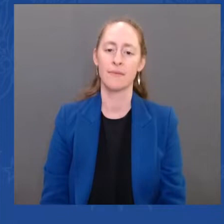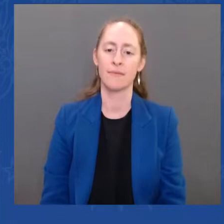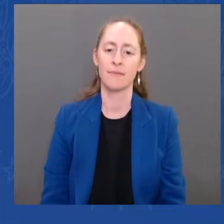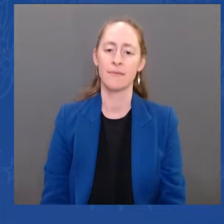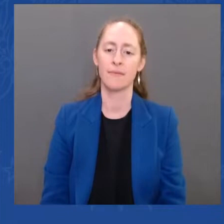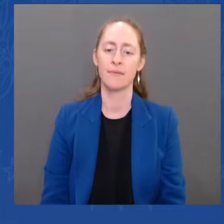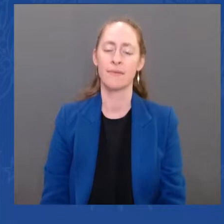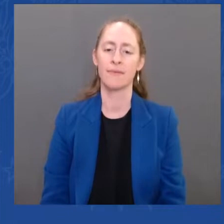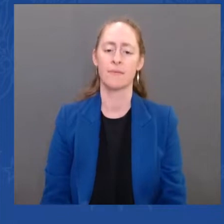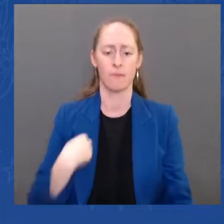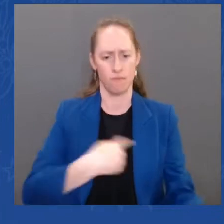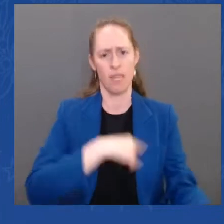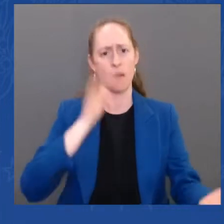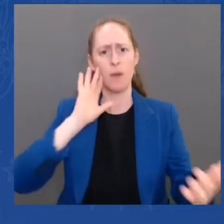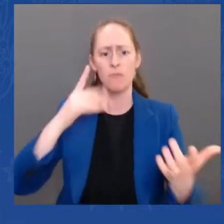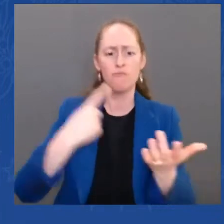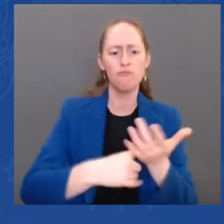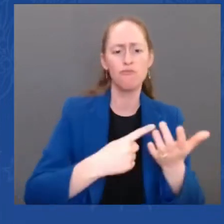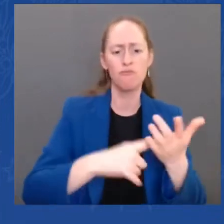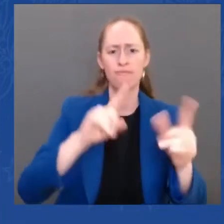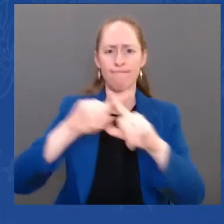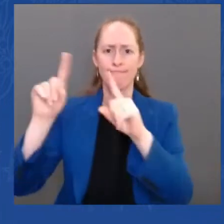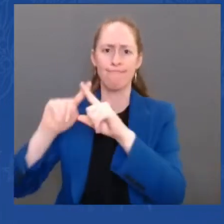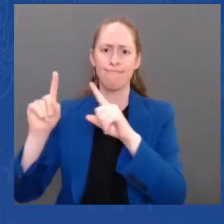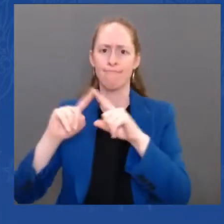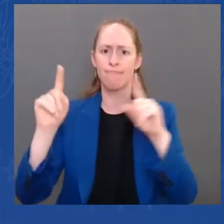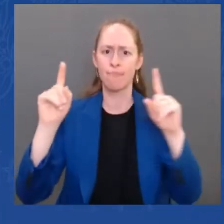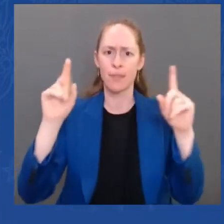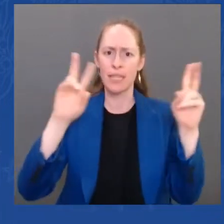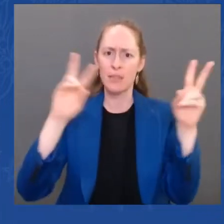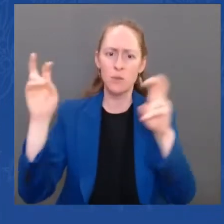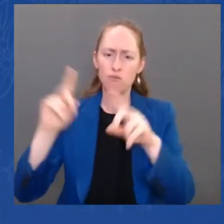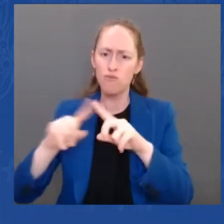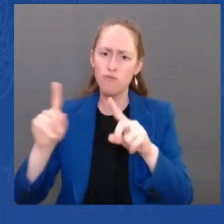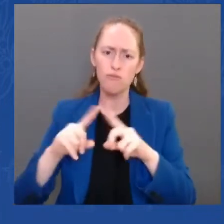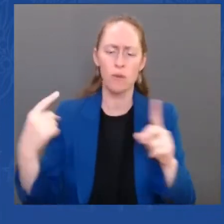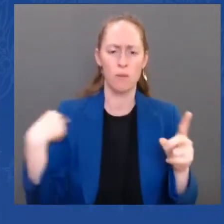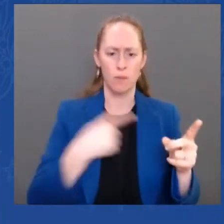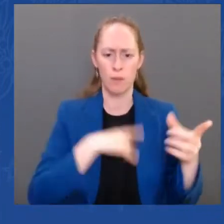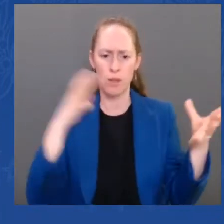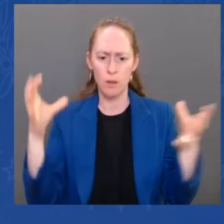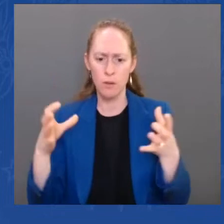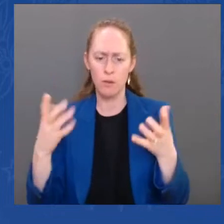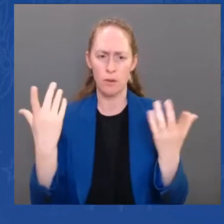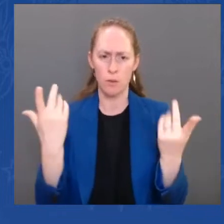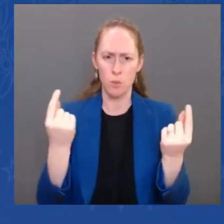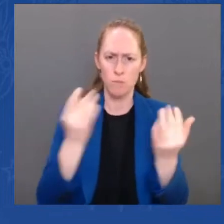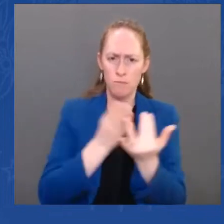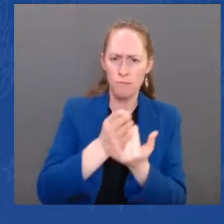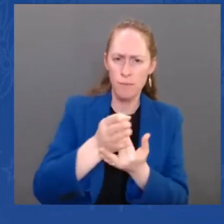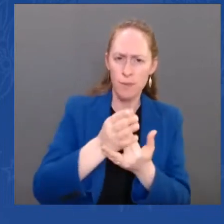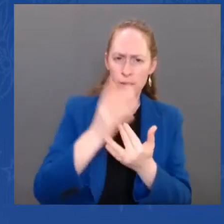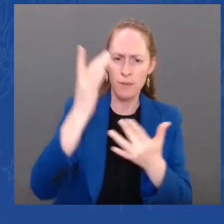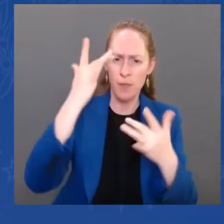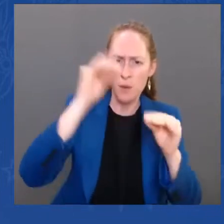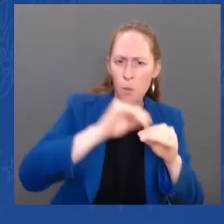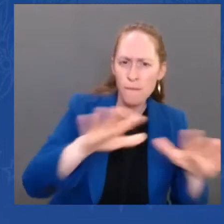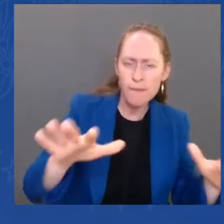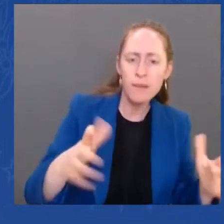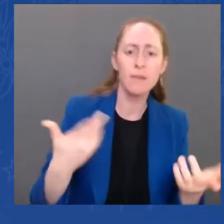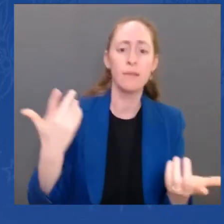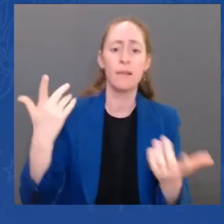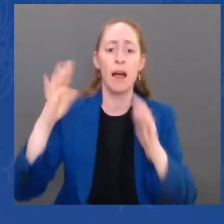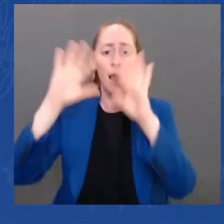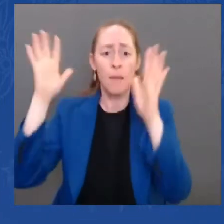including working together to keep up the fight against COVID-19, to take climate action, pursue a clean energy future,